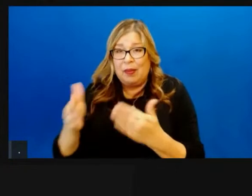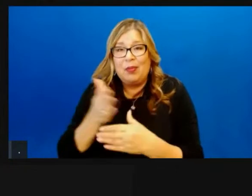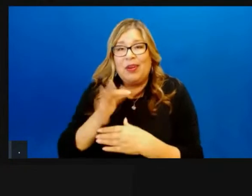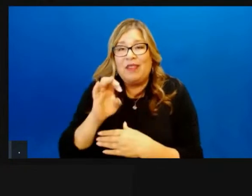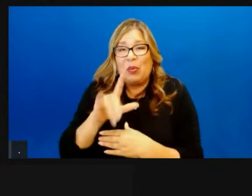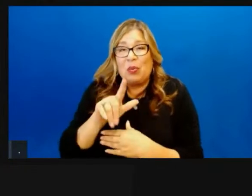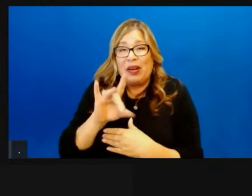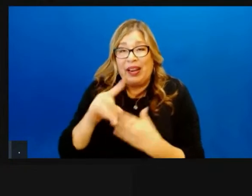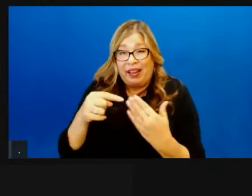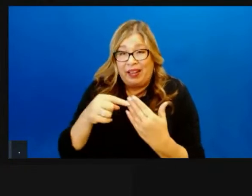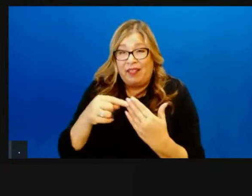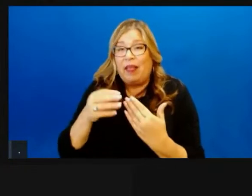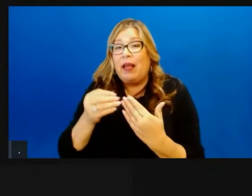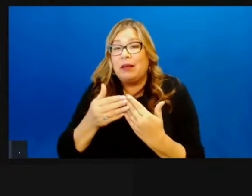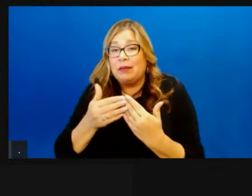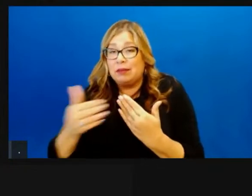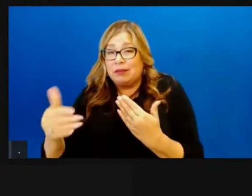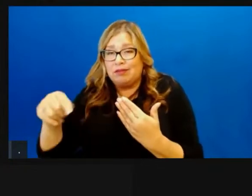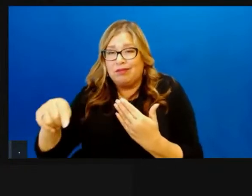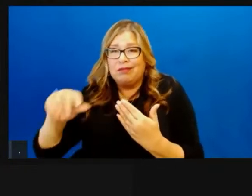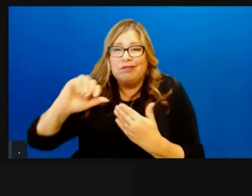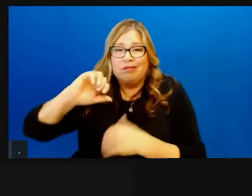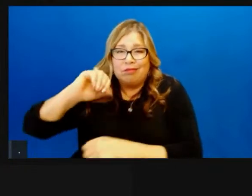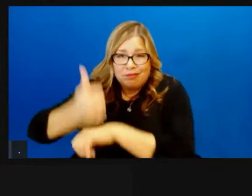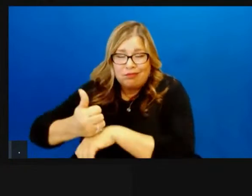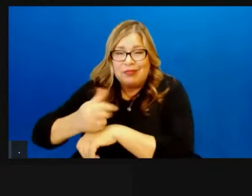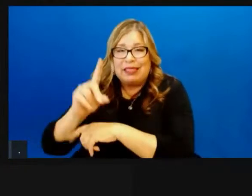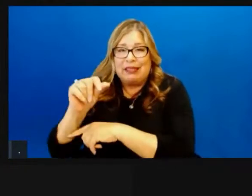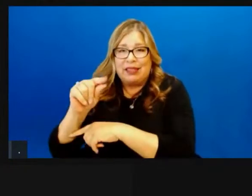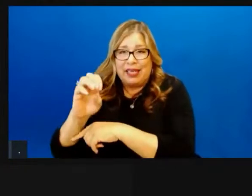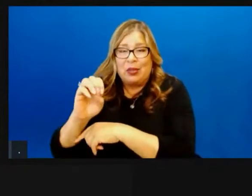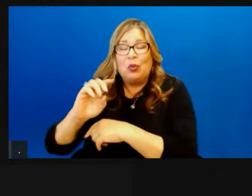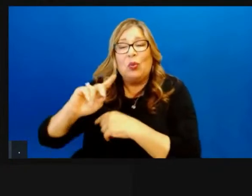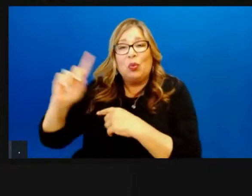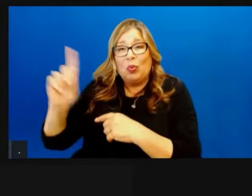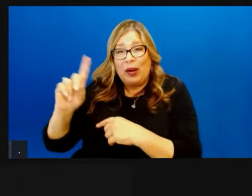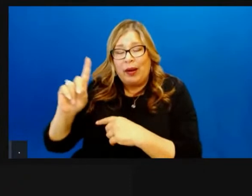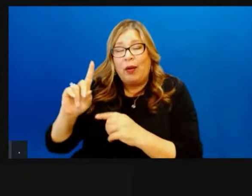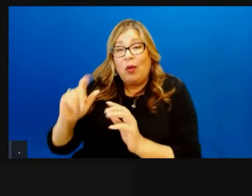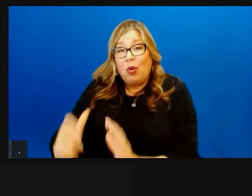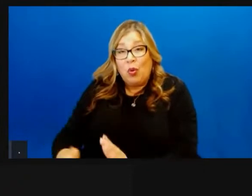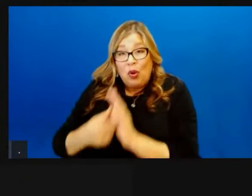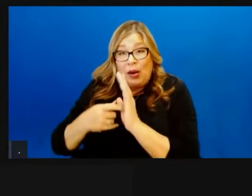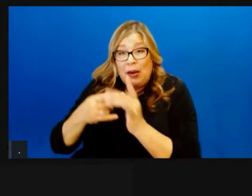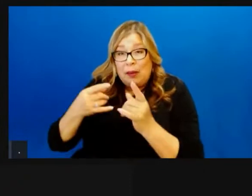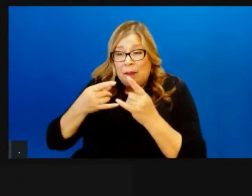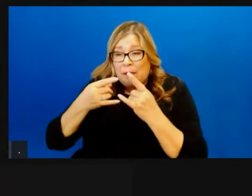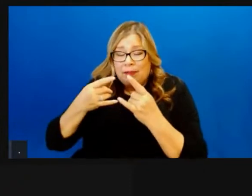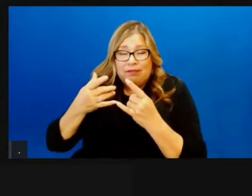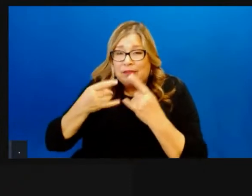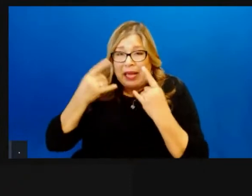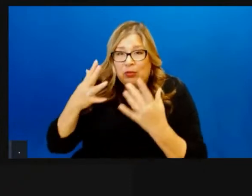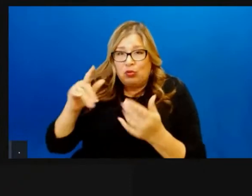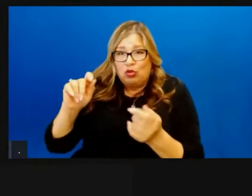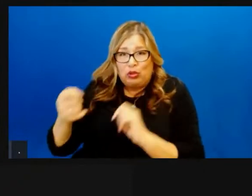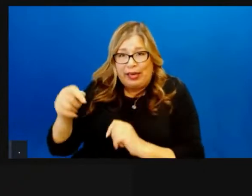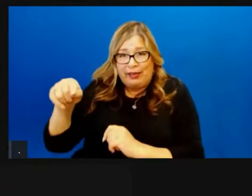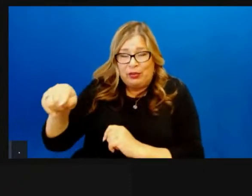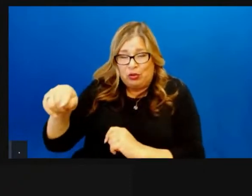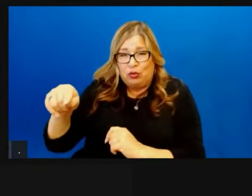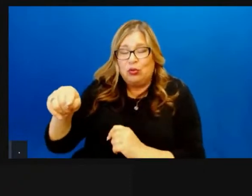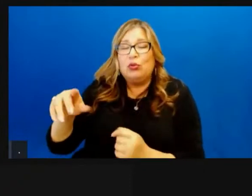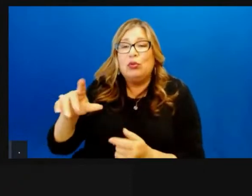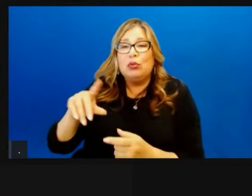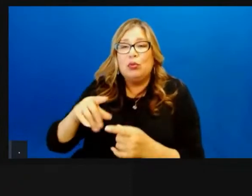announcement or the actual date where the requirement is changing to the strong recommendation, that